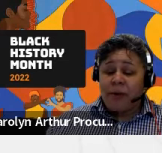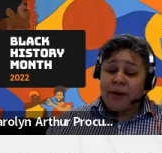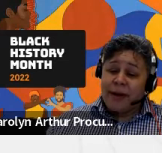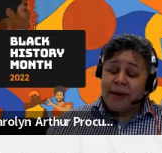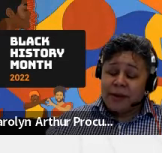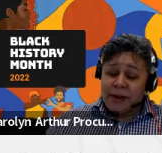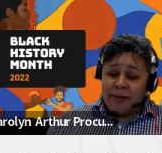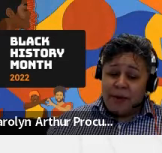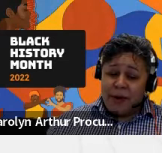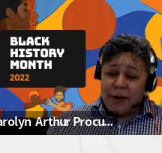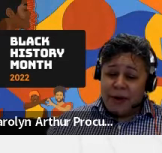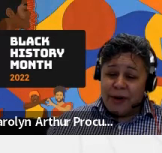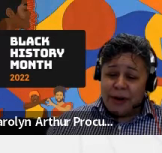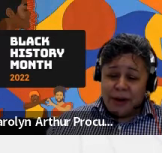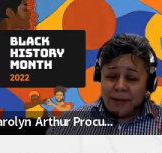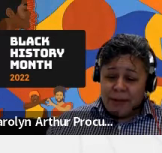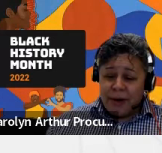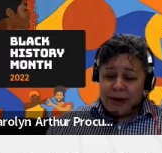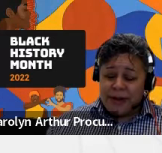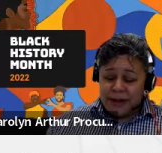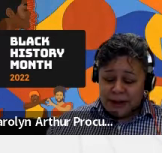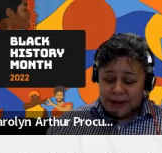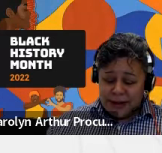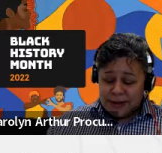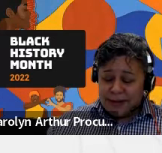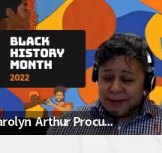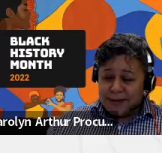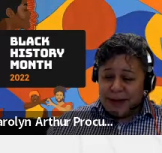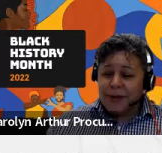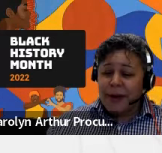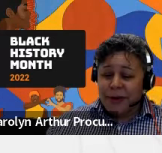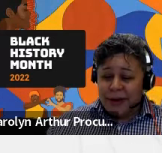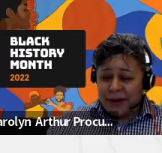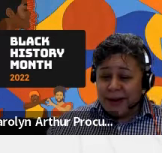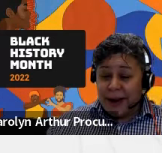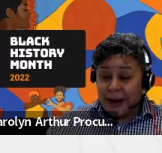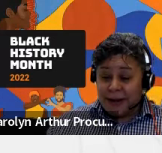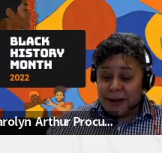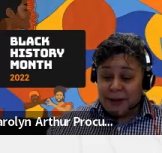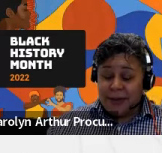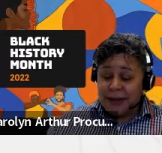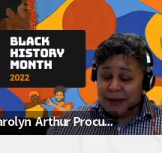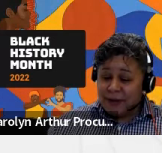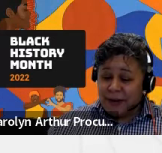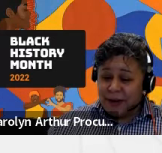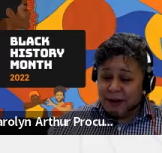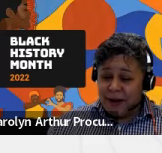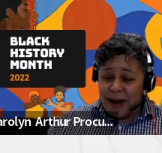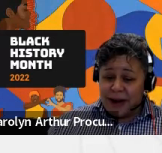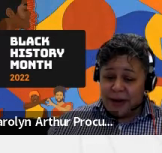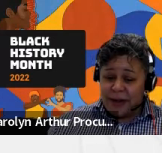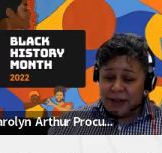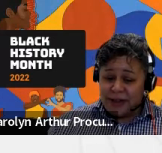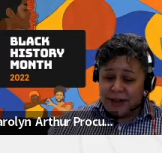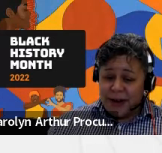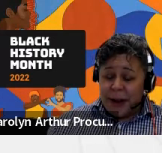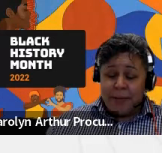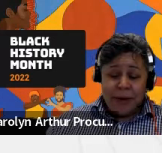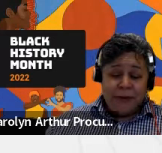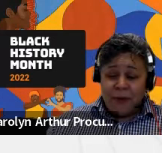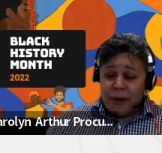lot more, and there's a lot more to know and a lot more to discuss, and that's why we're here today. So please, if there are any